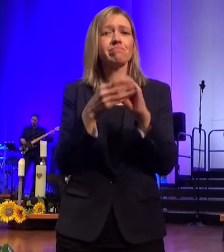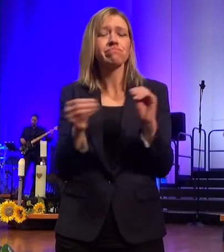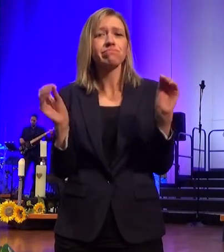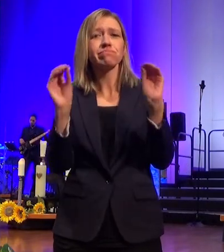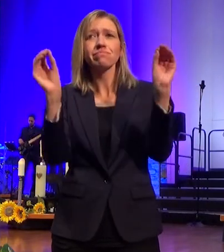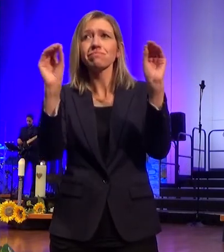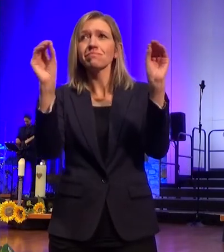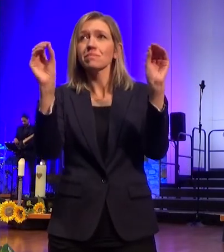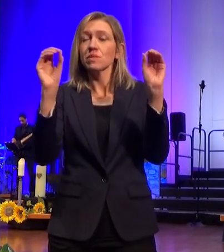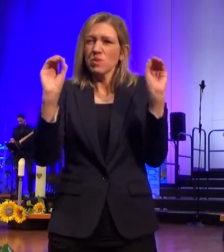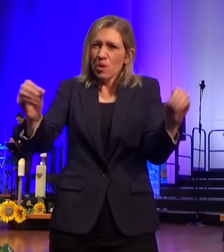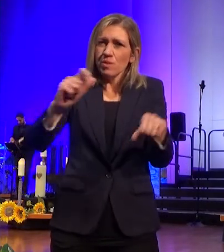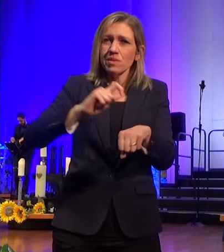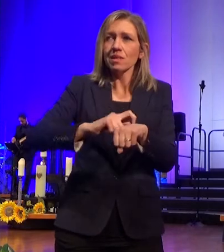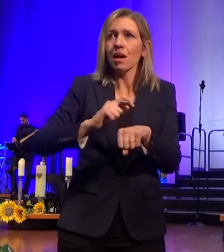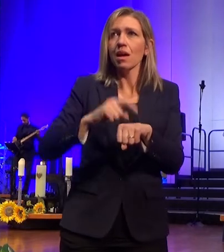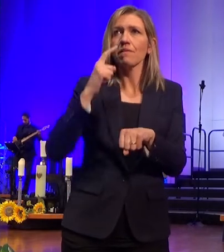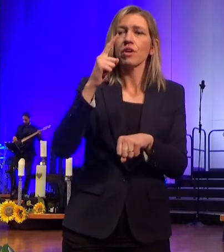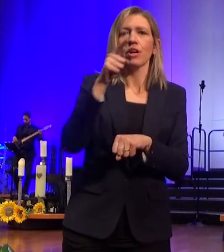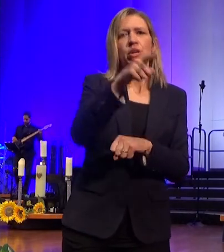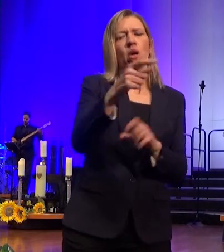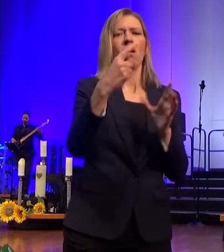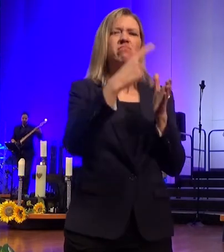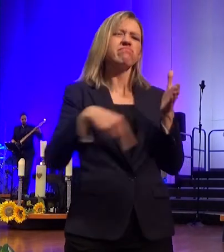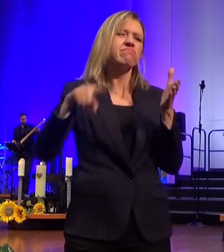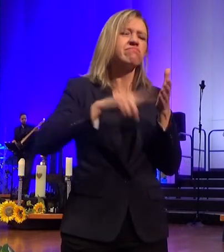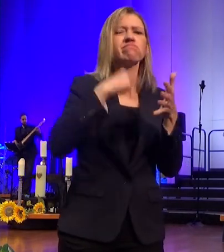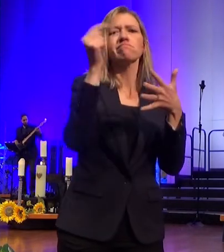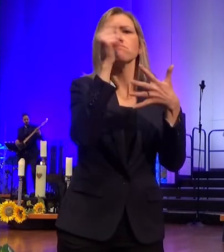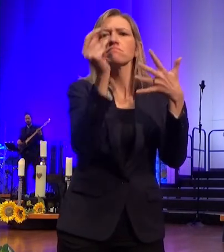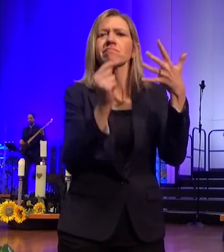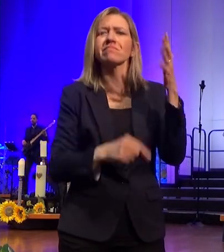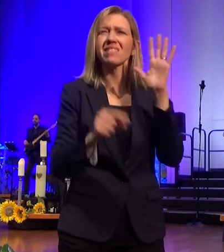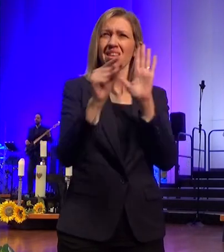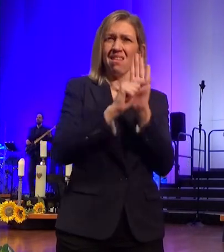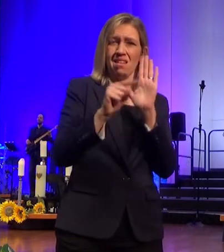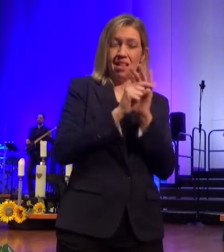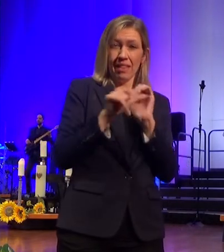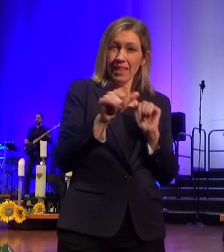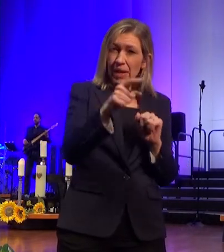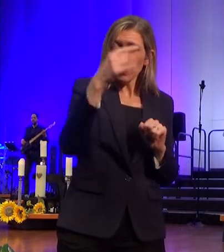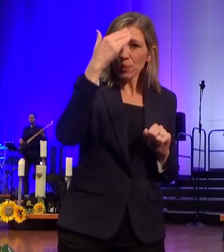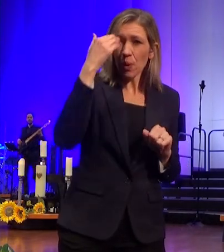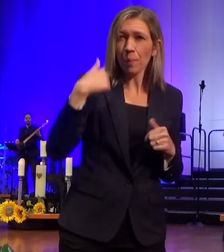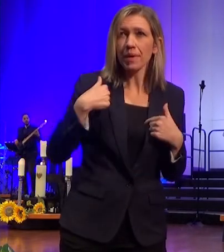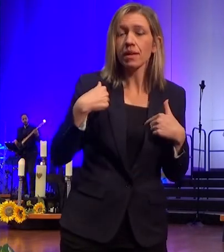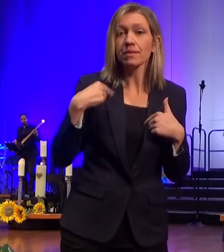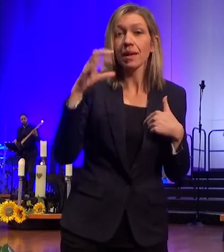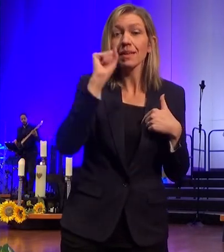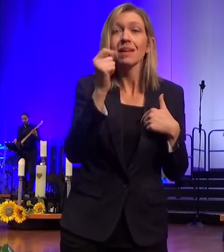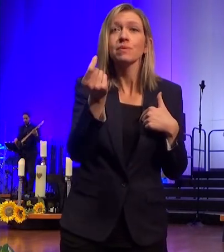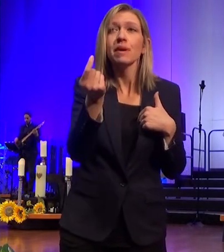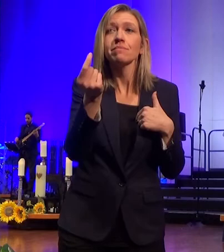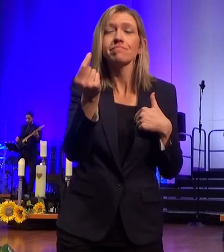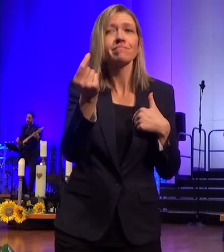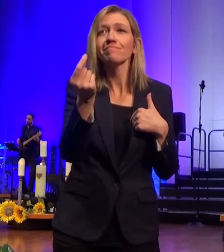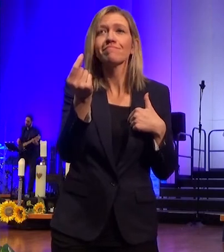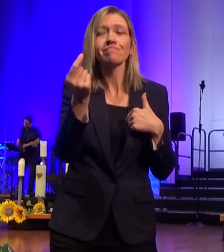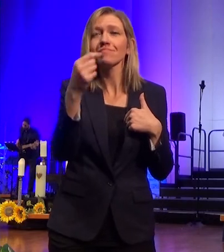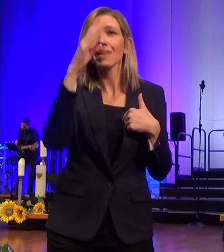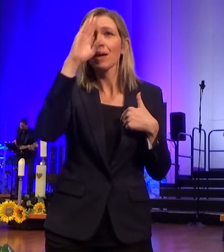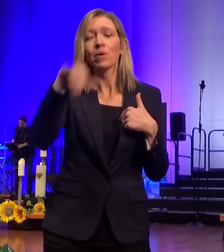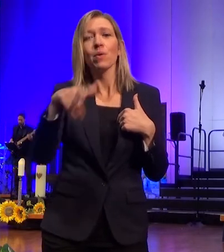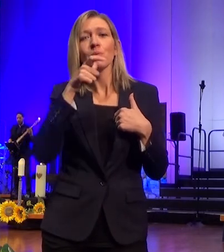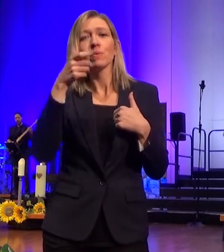story. And I ain't got time for you telling me what I'm not like. You know me. Well, guess what?